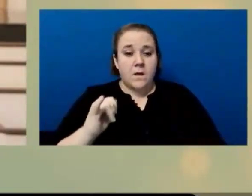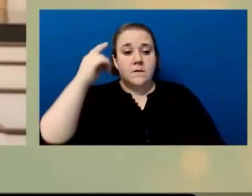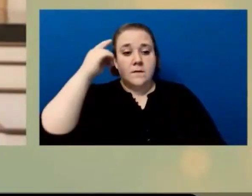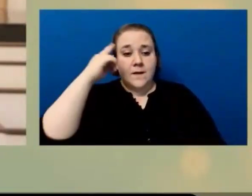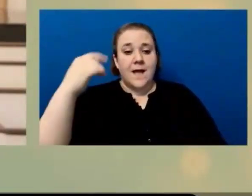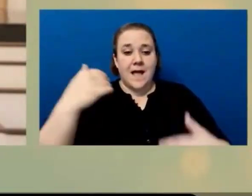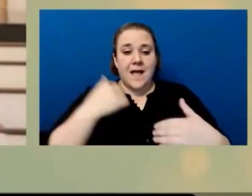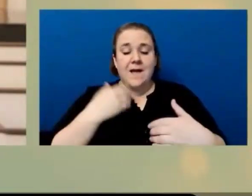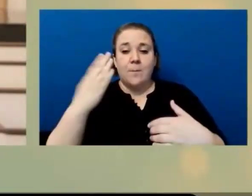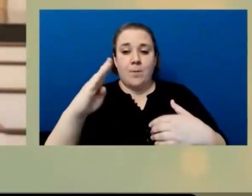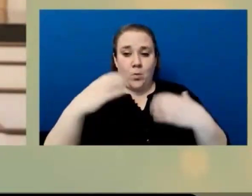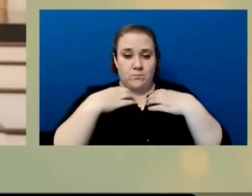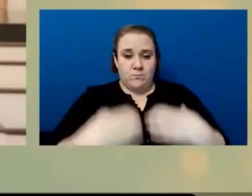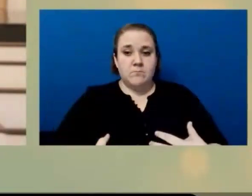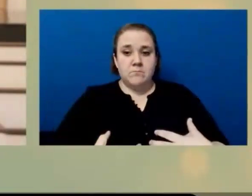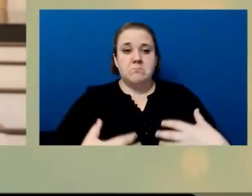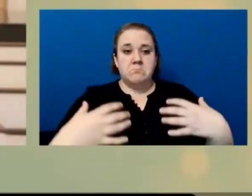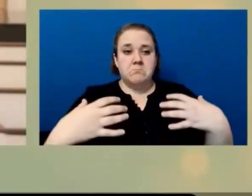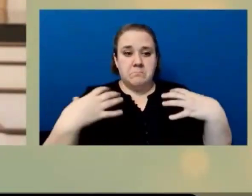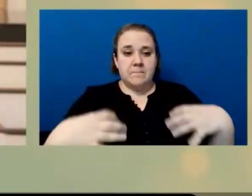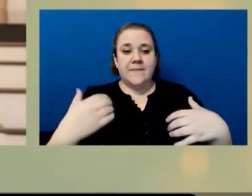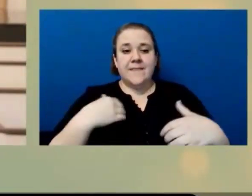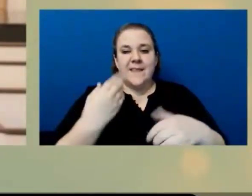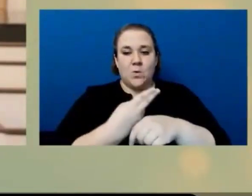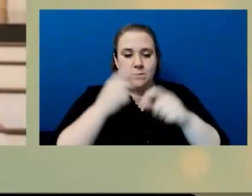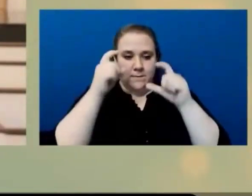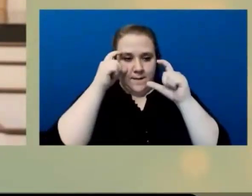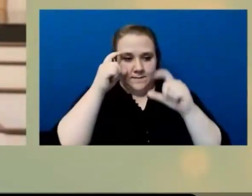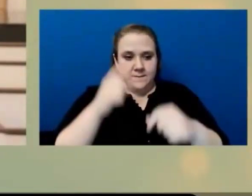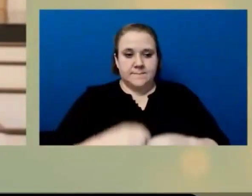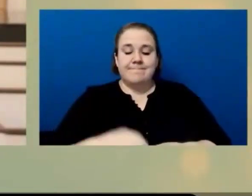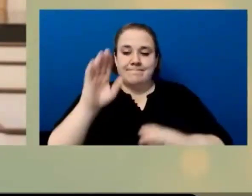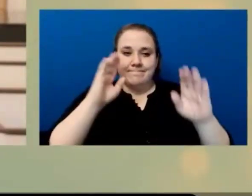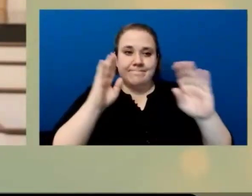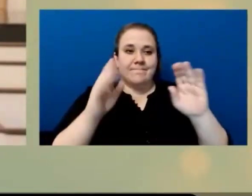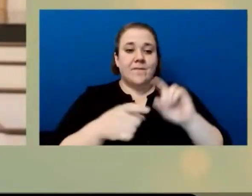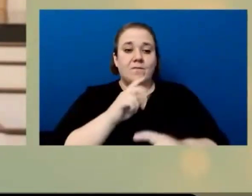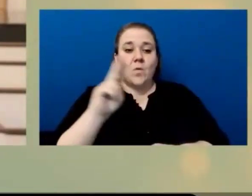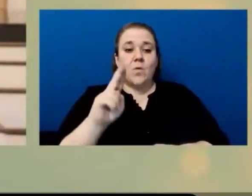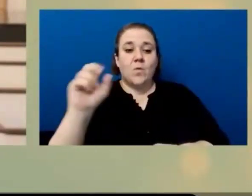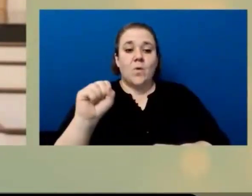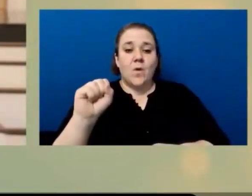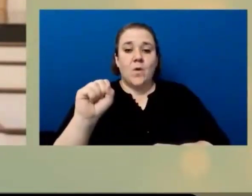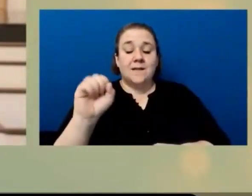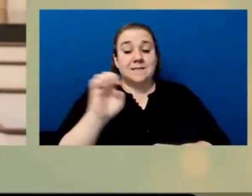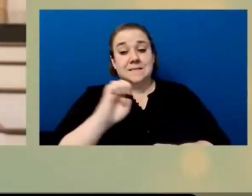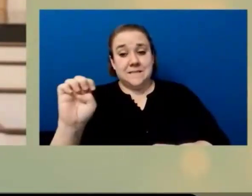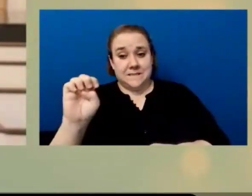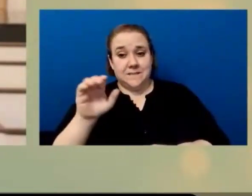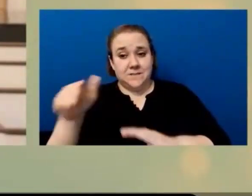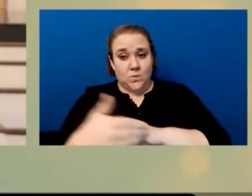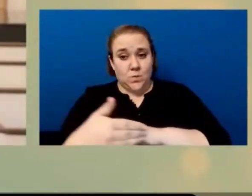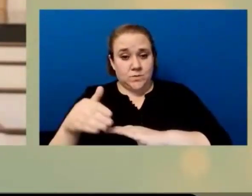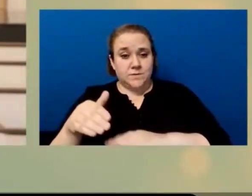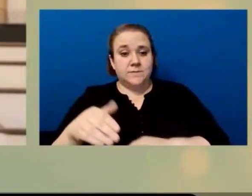wearing a blue ministerial robe and a rainbow stole, and I use glasses. Greetings from the